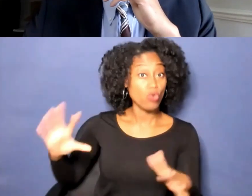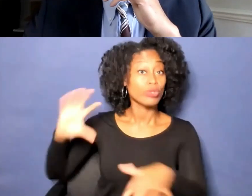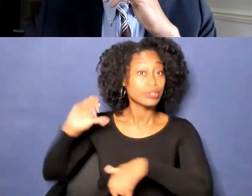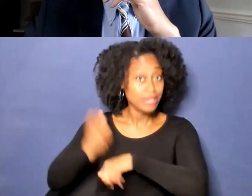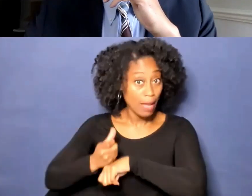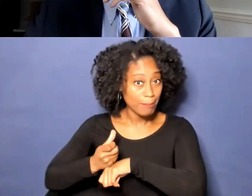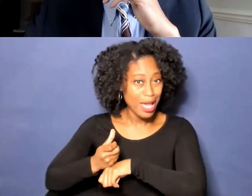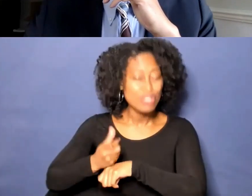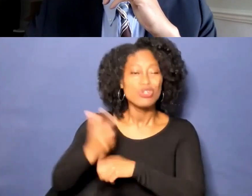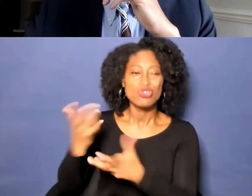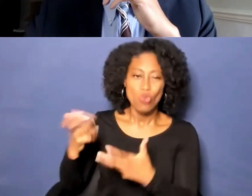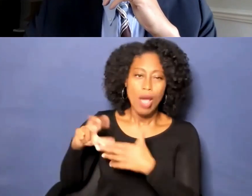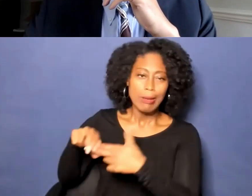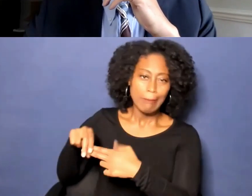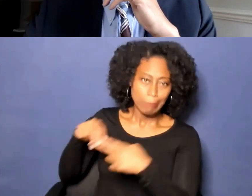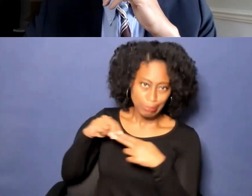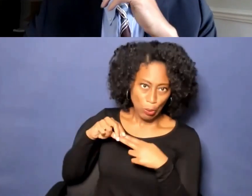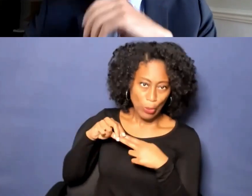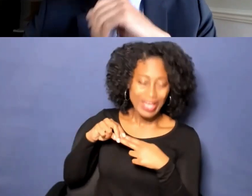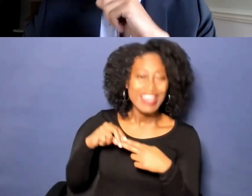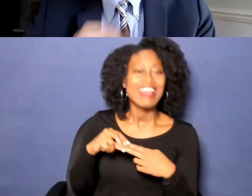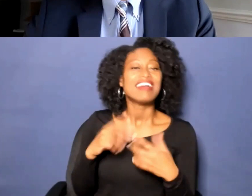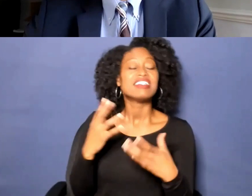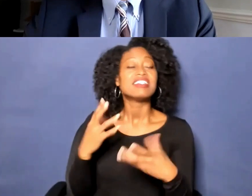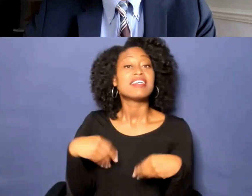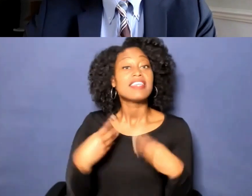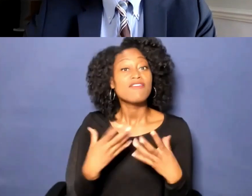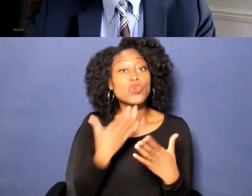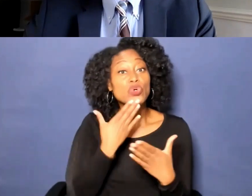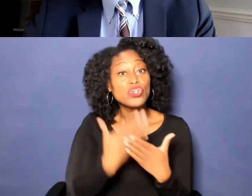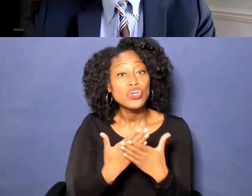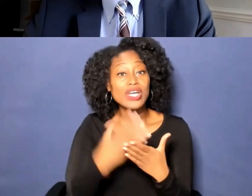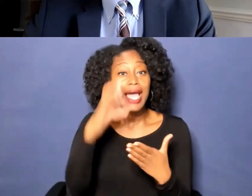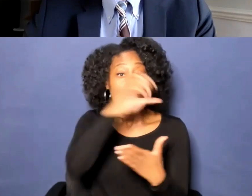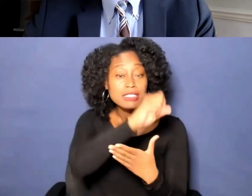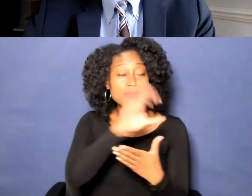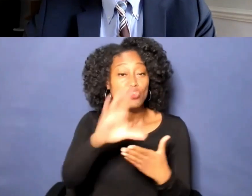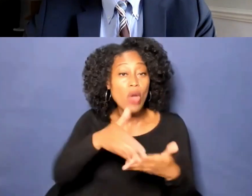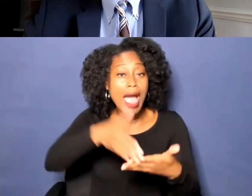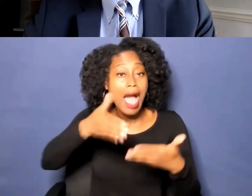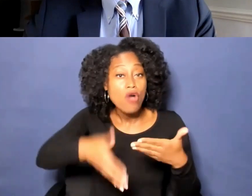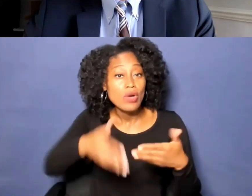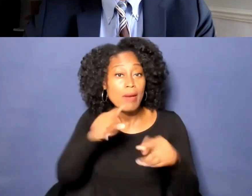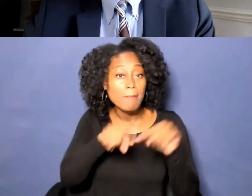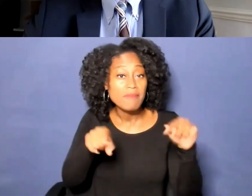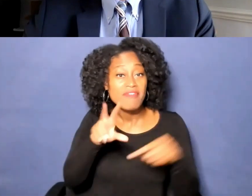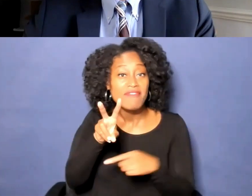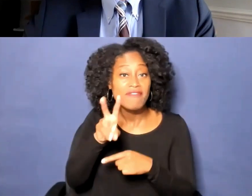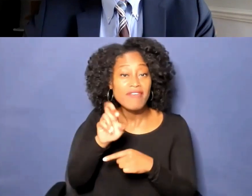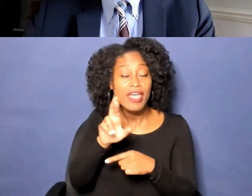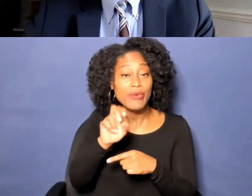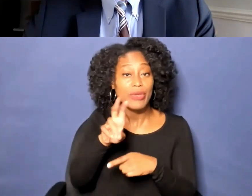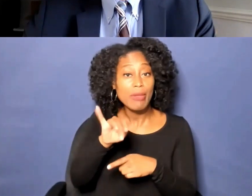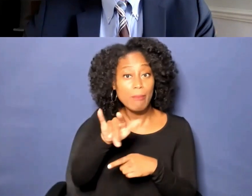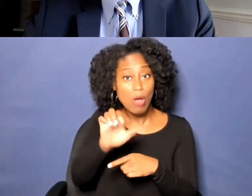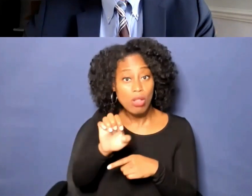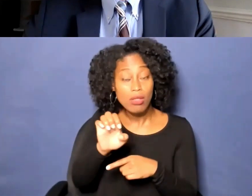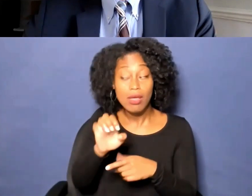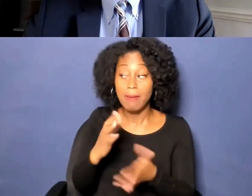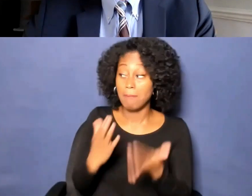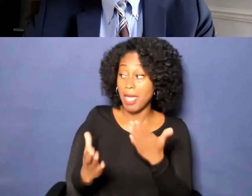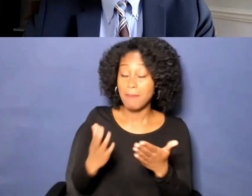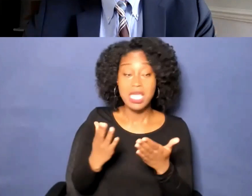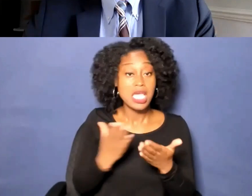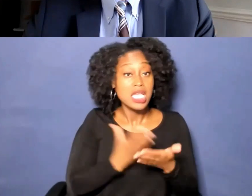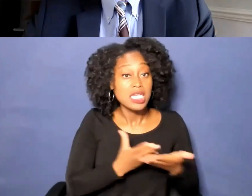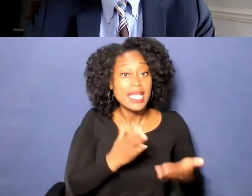basically get a good estimate of your outcome variable. You could, in fact, look for an instrumental variable that might be useful. Howard